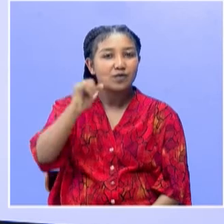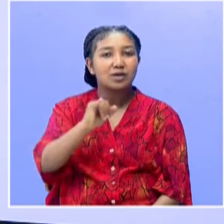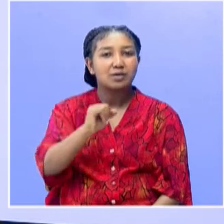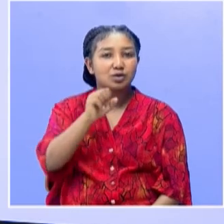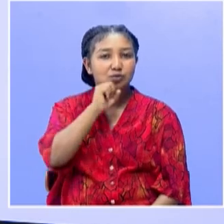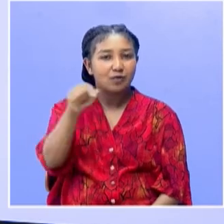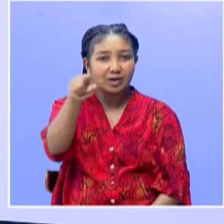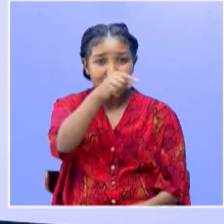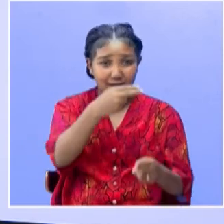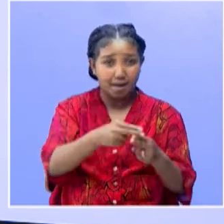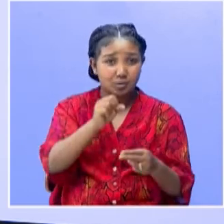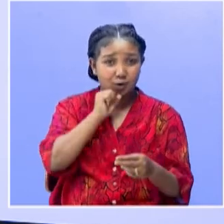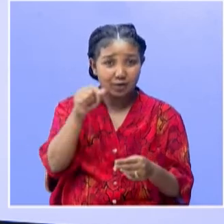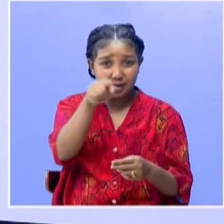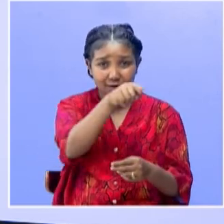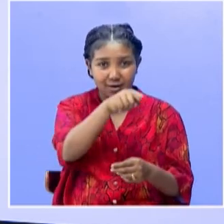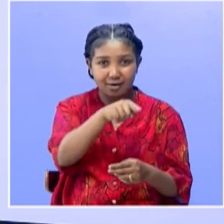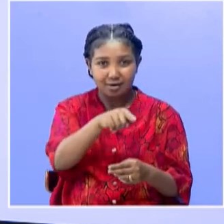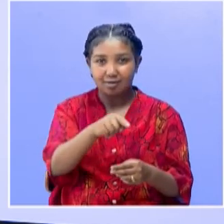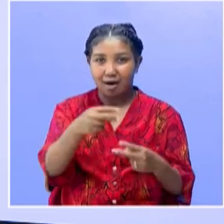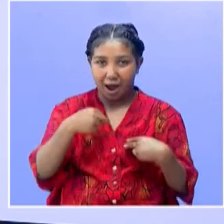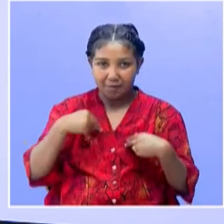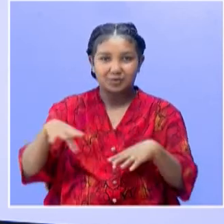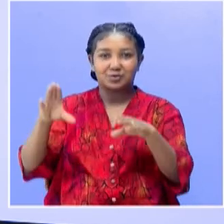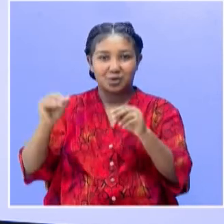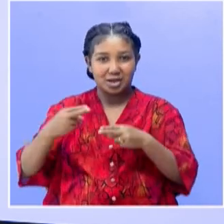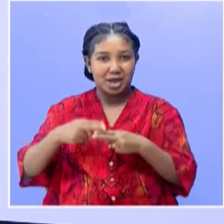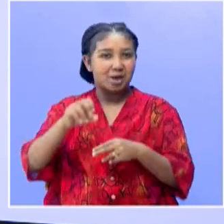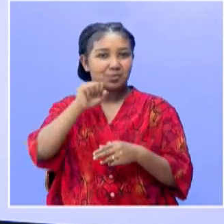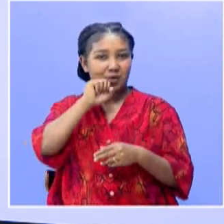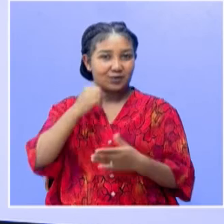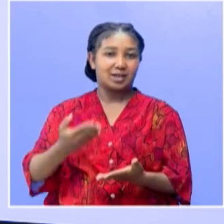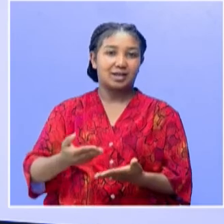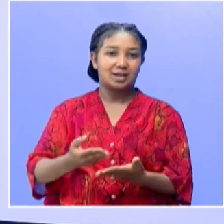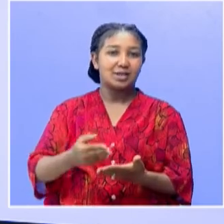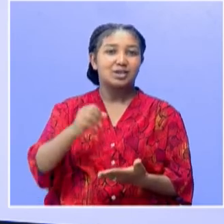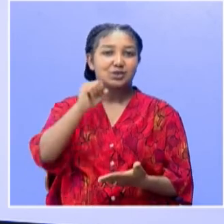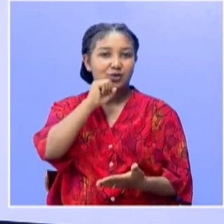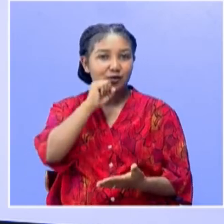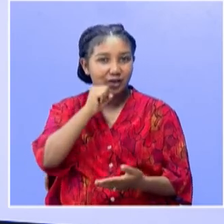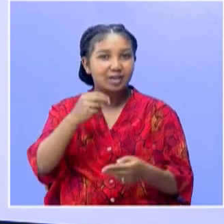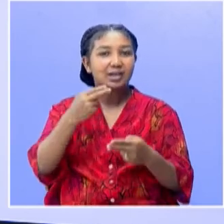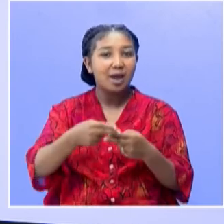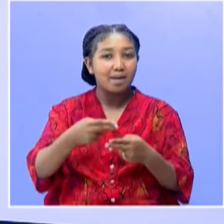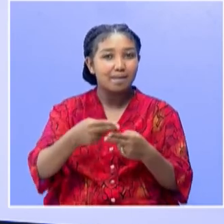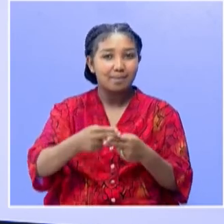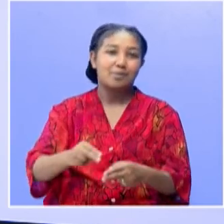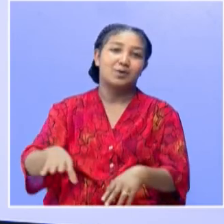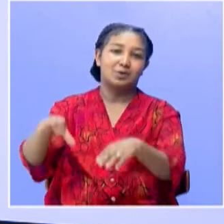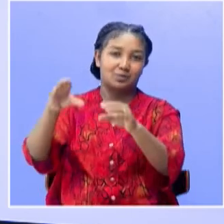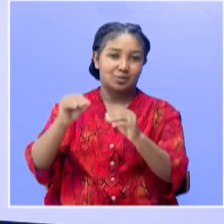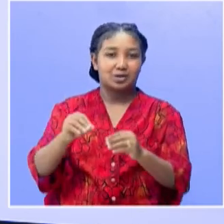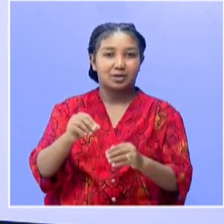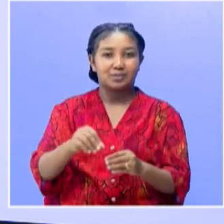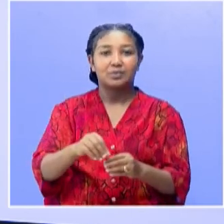one of you with the name Sophie? I have a student named Sophie. So, Sophie is also what? A name.